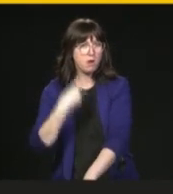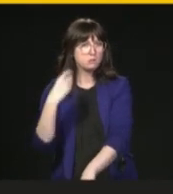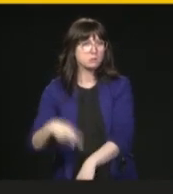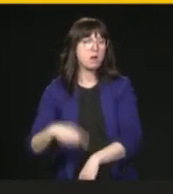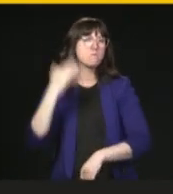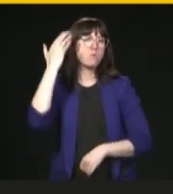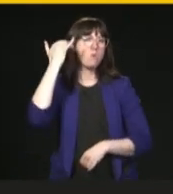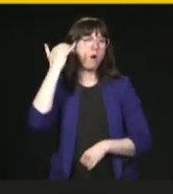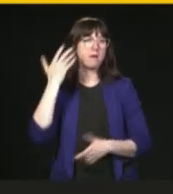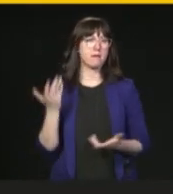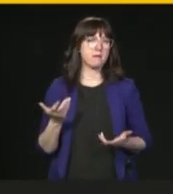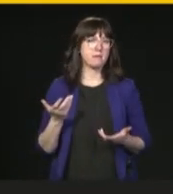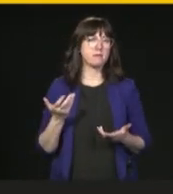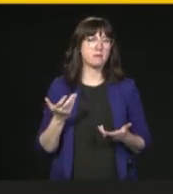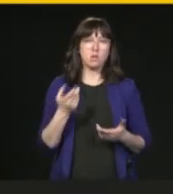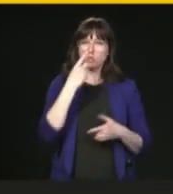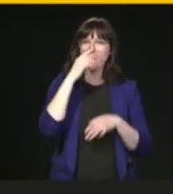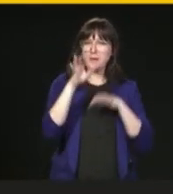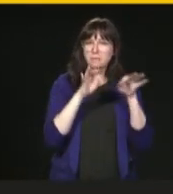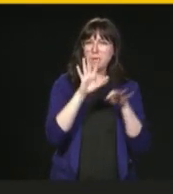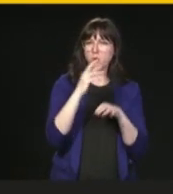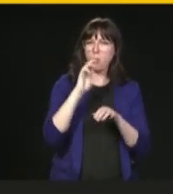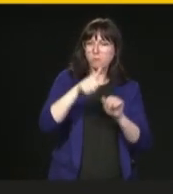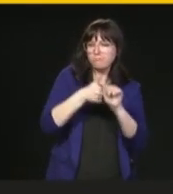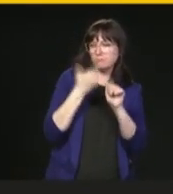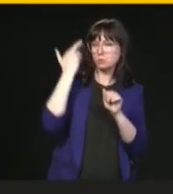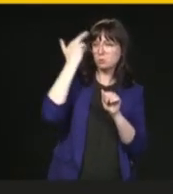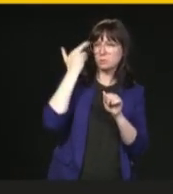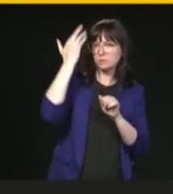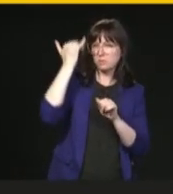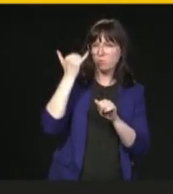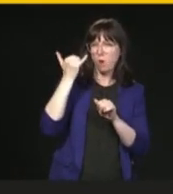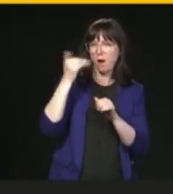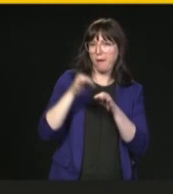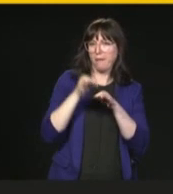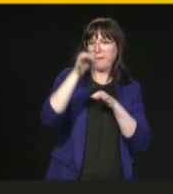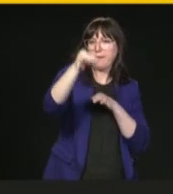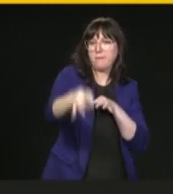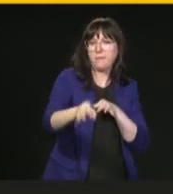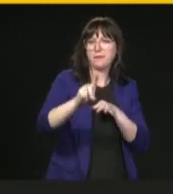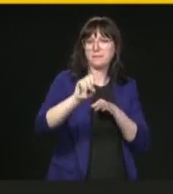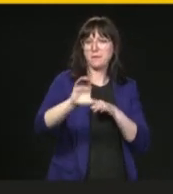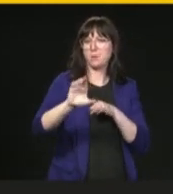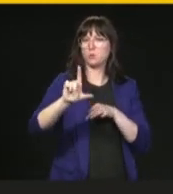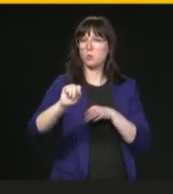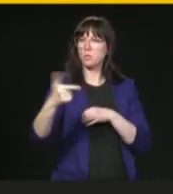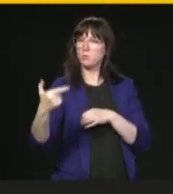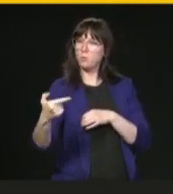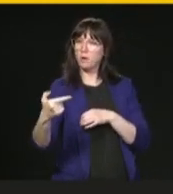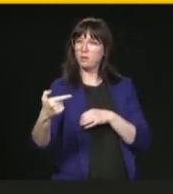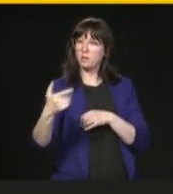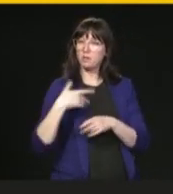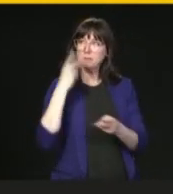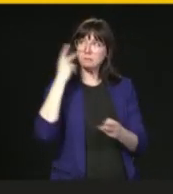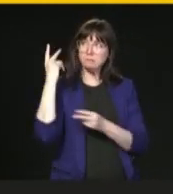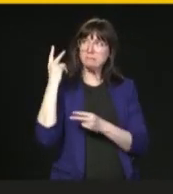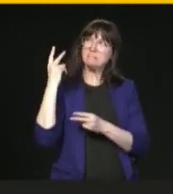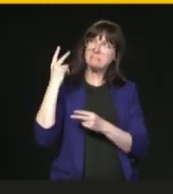thought you needed it for such a long time. Could you please explain the logic of 2021, and do you regret